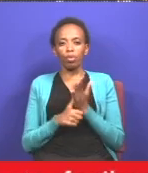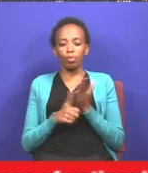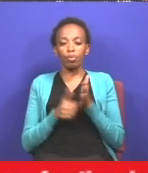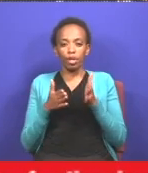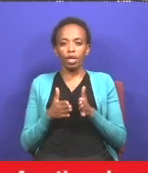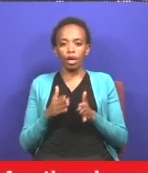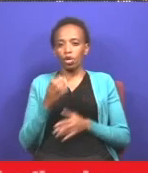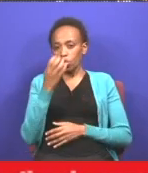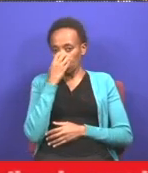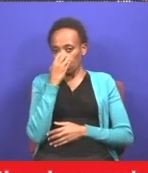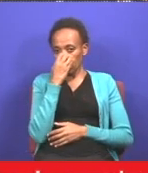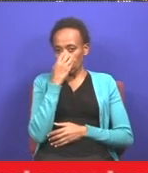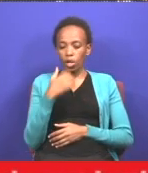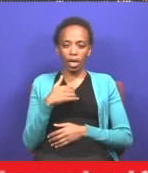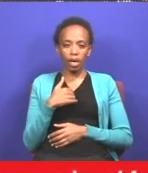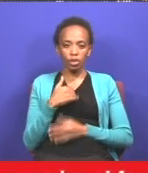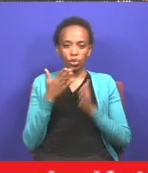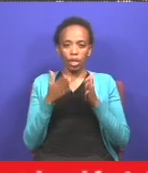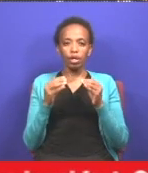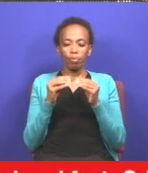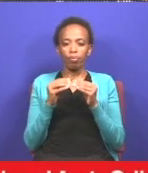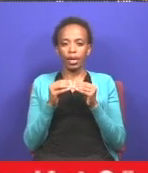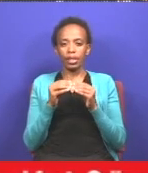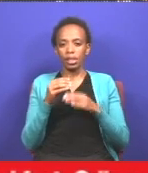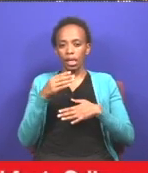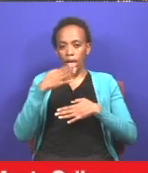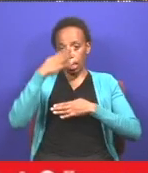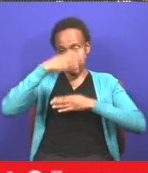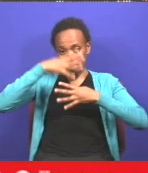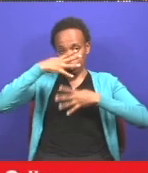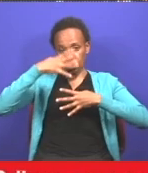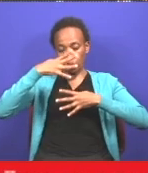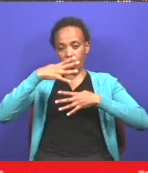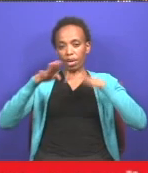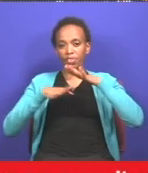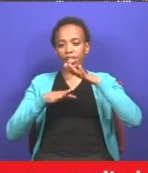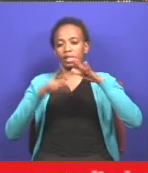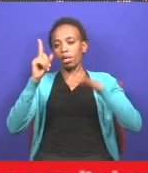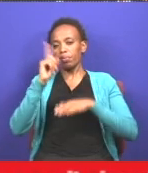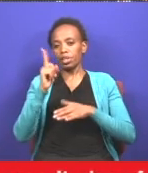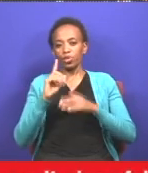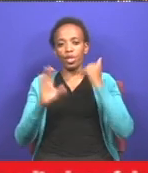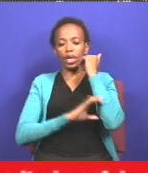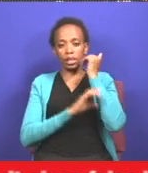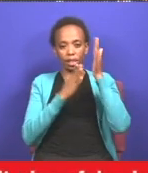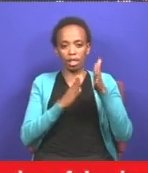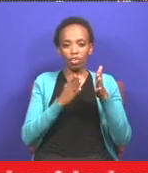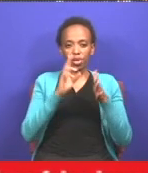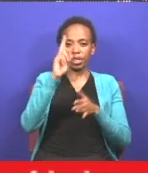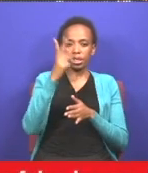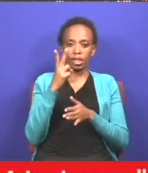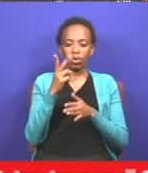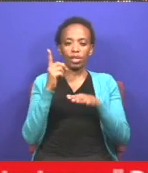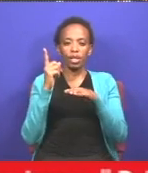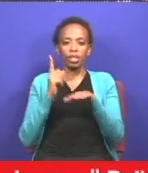Now, President William Ruto has today met Botswana Vice President Slamba Sogwane, who is in the country for the second